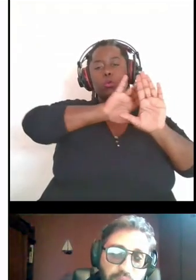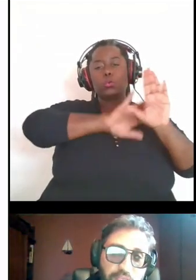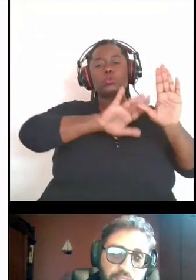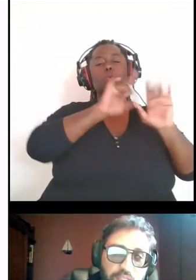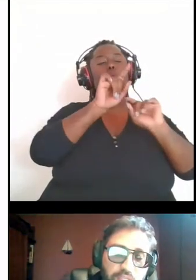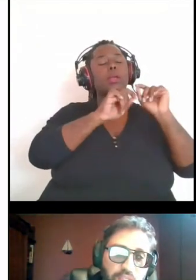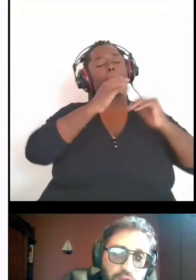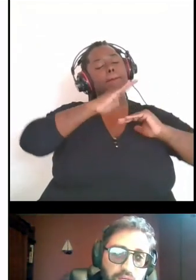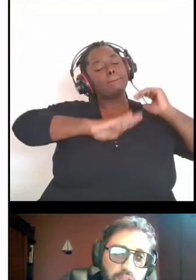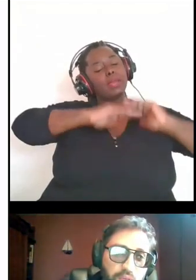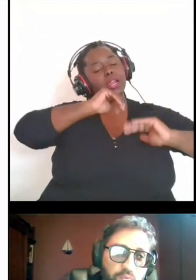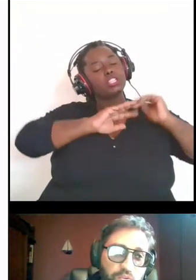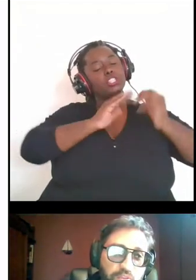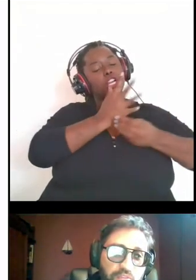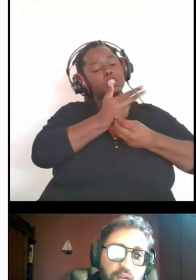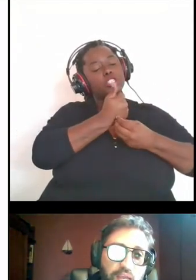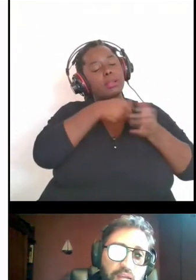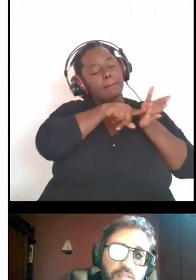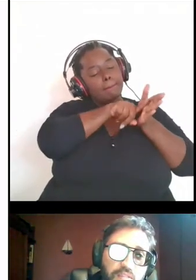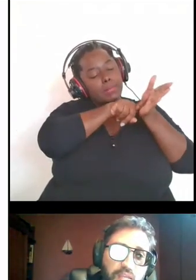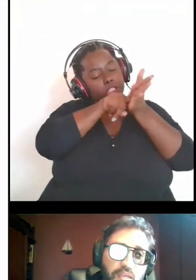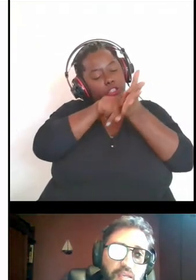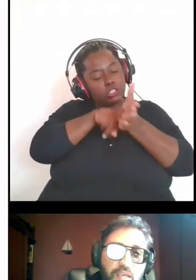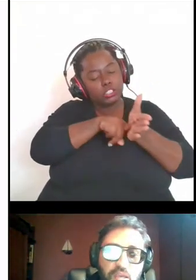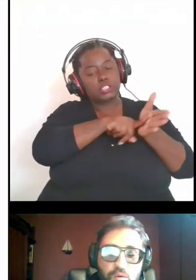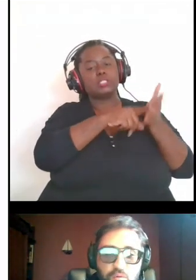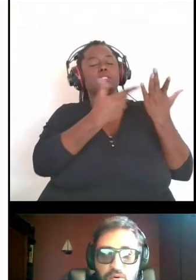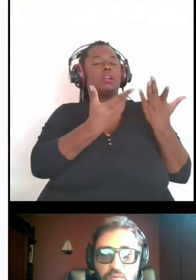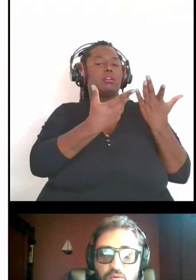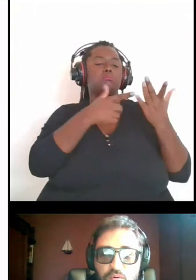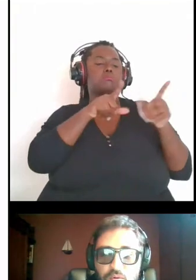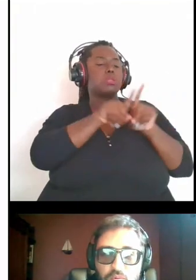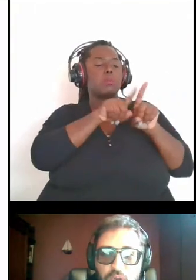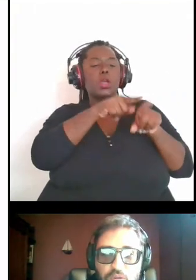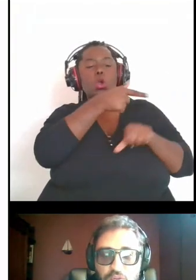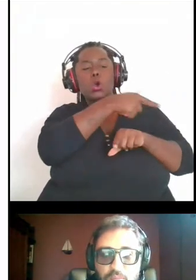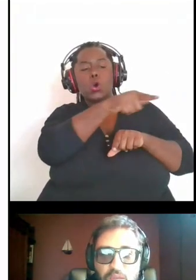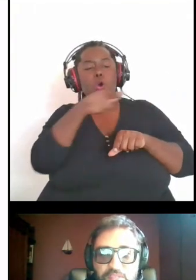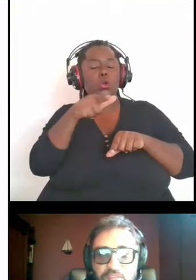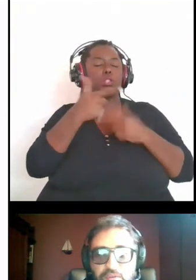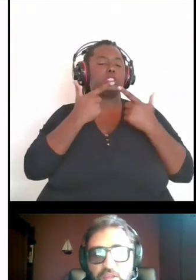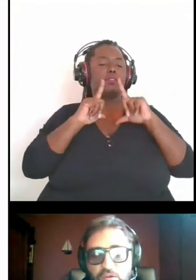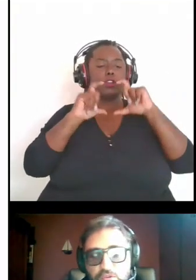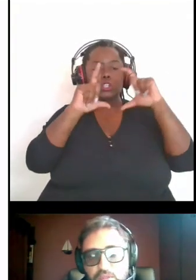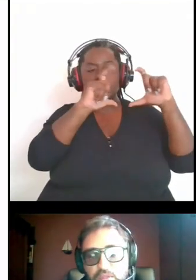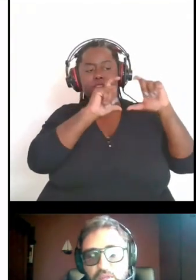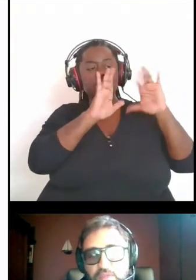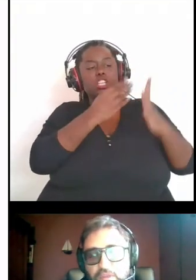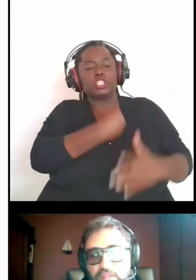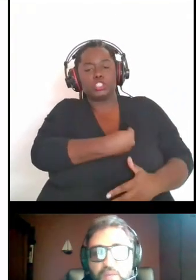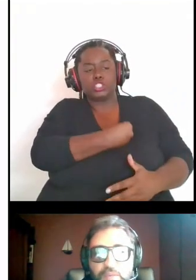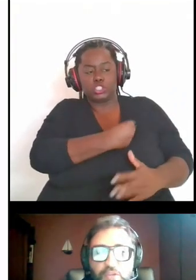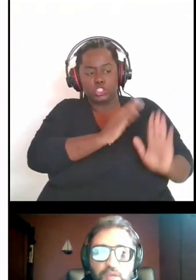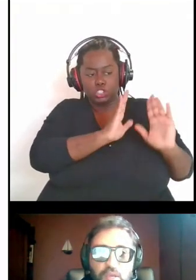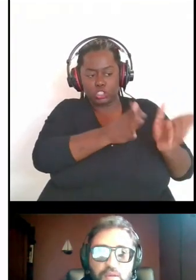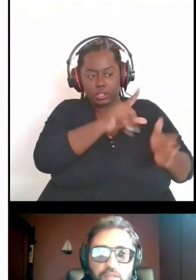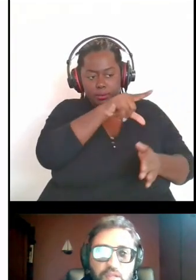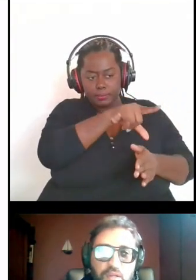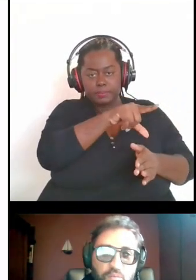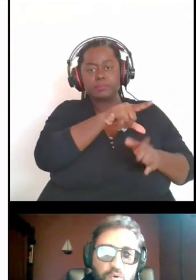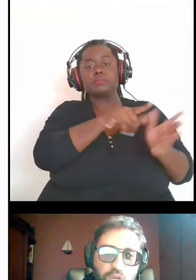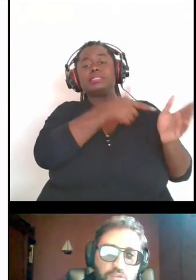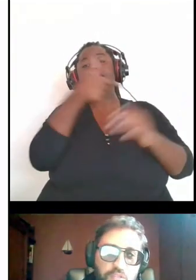so the artistic practice the research behind it other pre-existent photographic archives